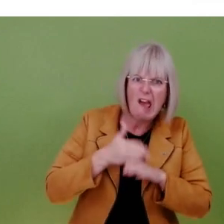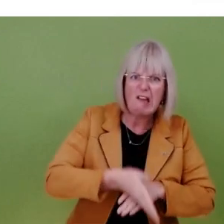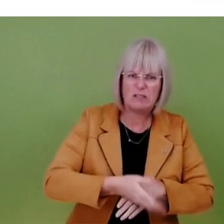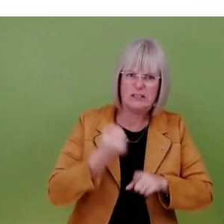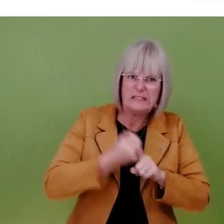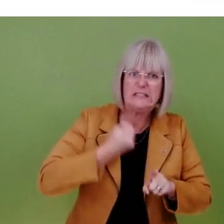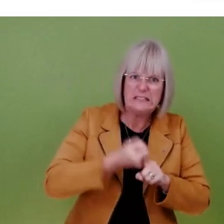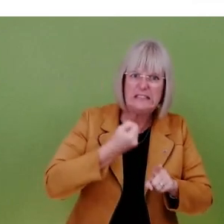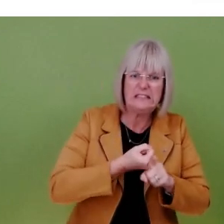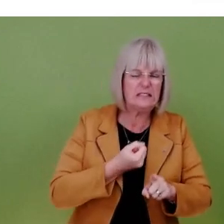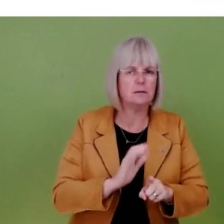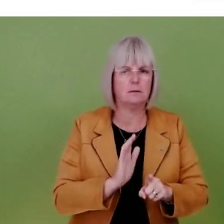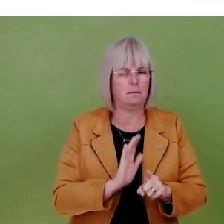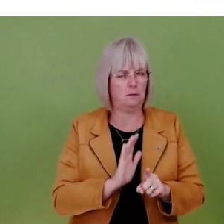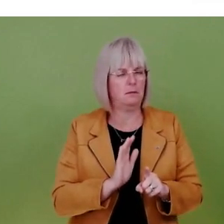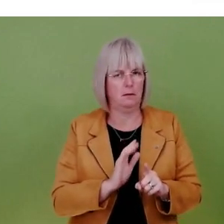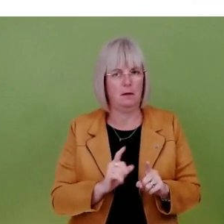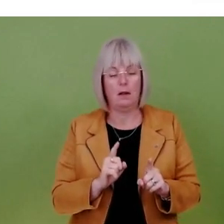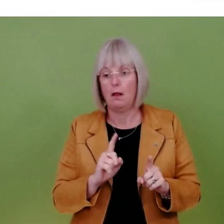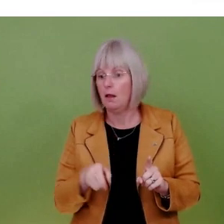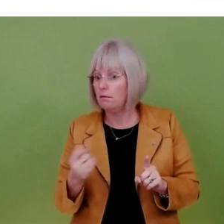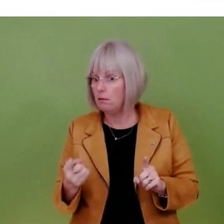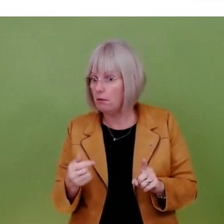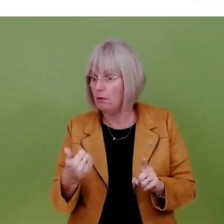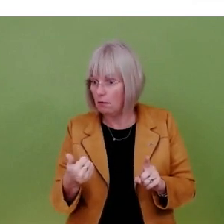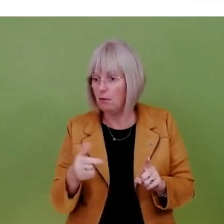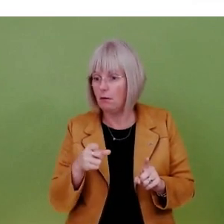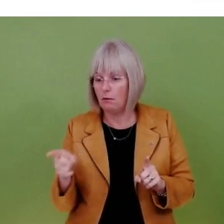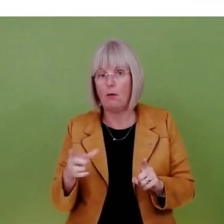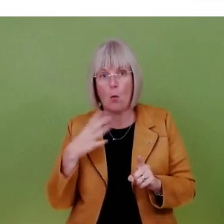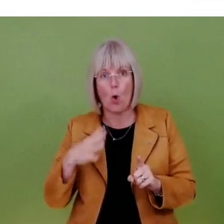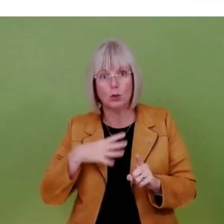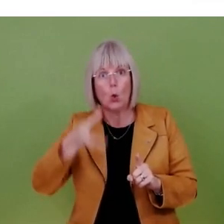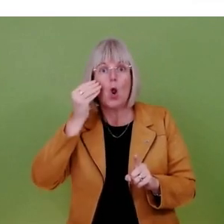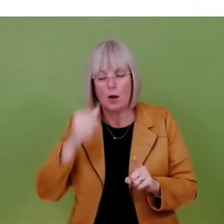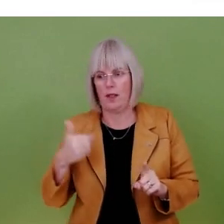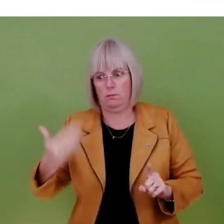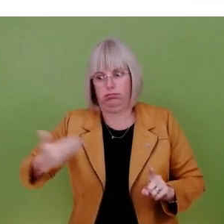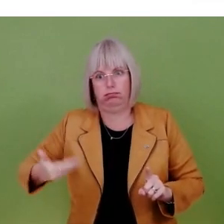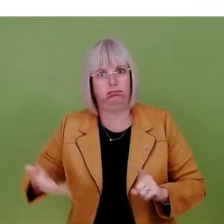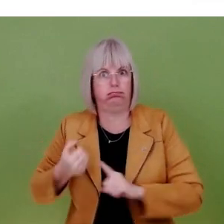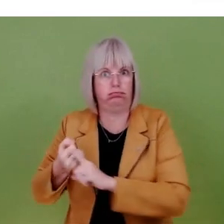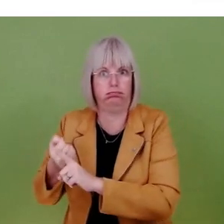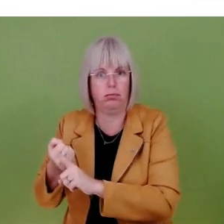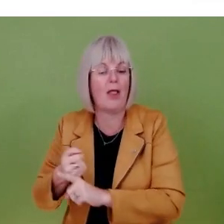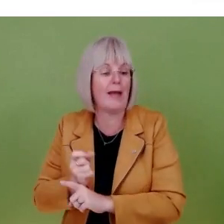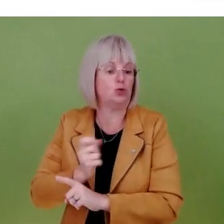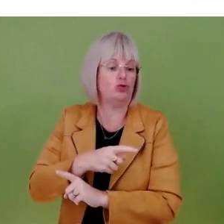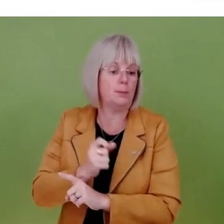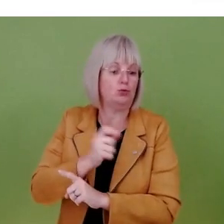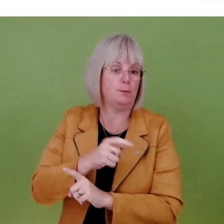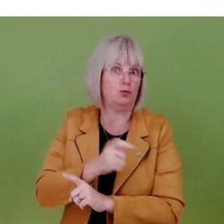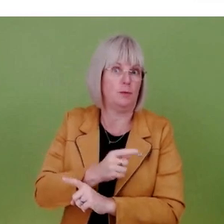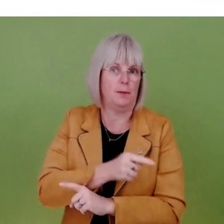where people are willing to learn. So an example is there was one team I was working with within my clinical role who I was finding it